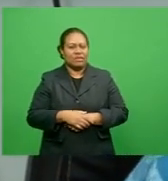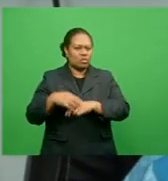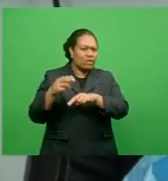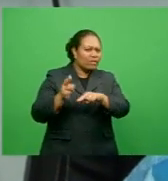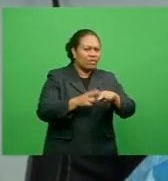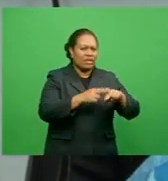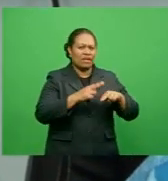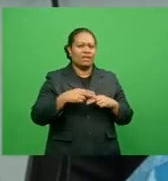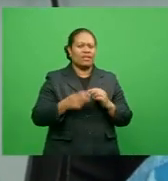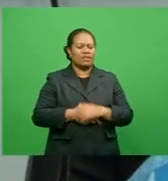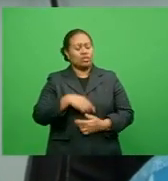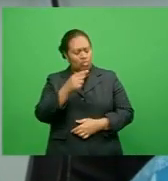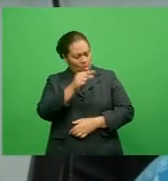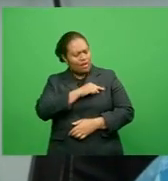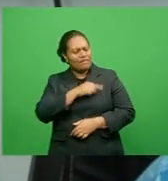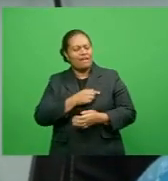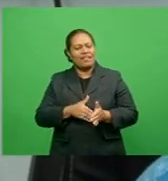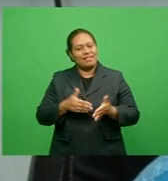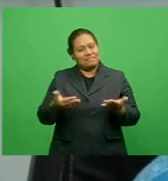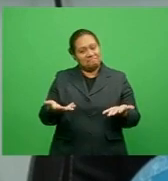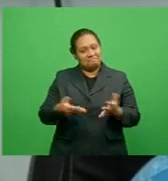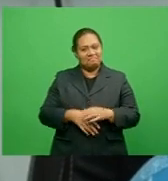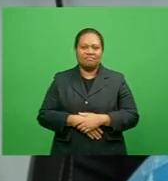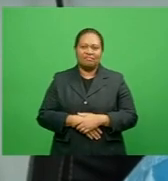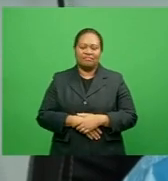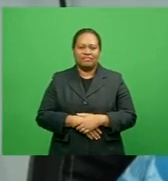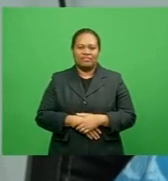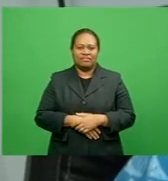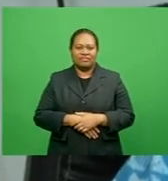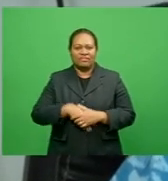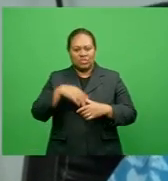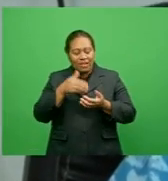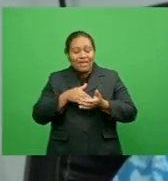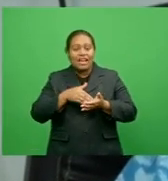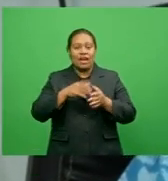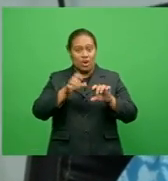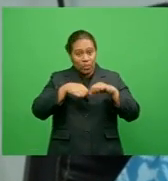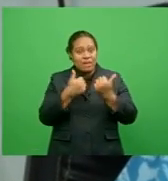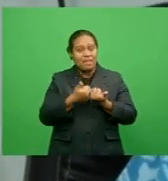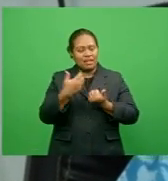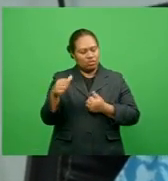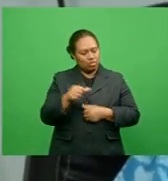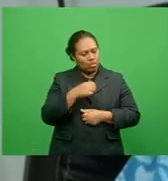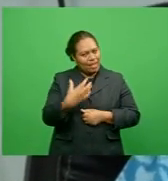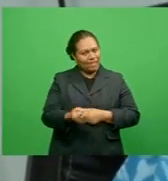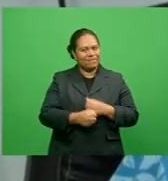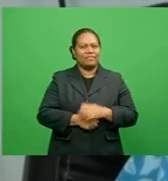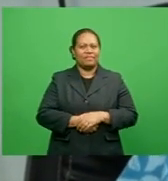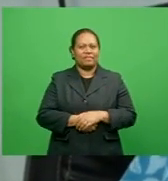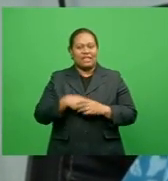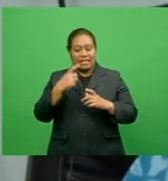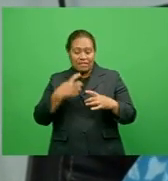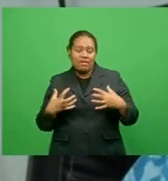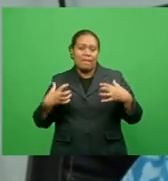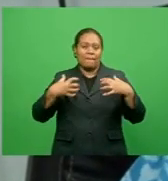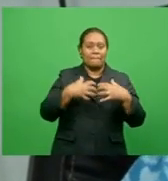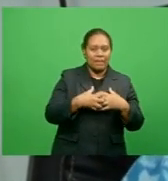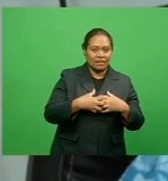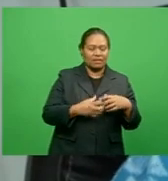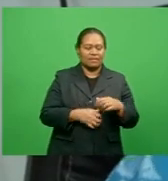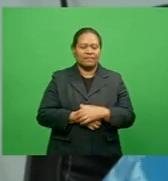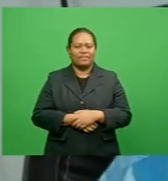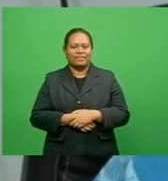Fijians that do qualify now under the terms of the agreement, and it very much says that they have to